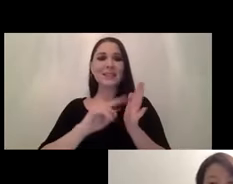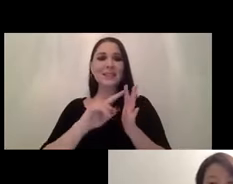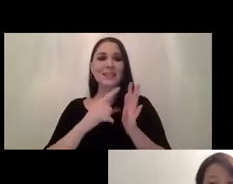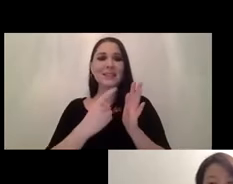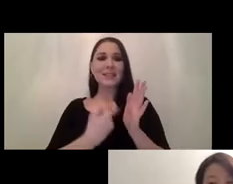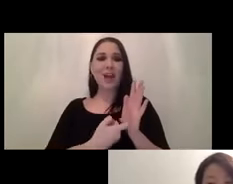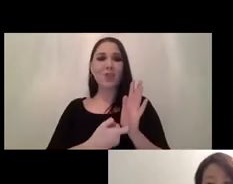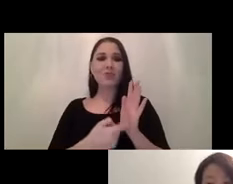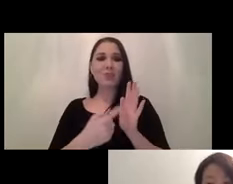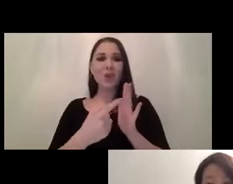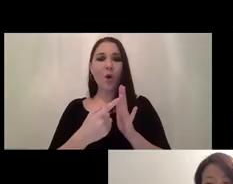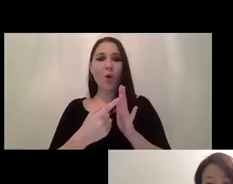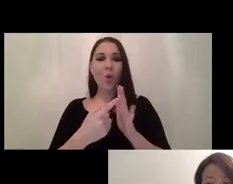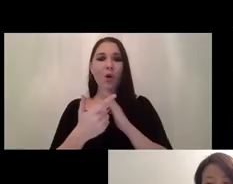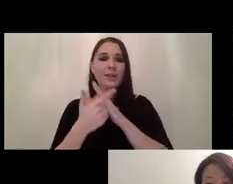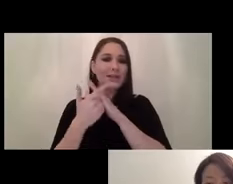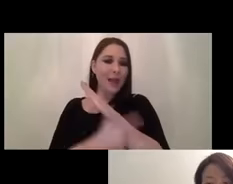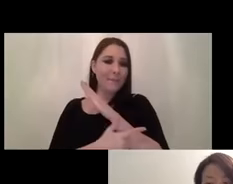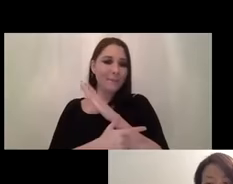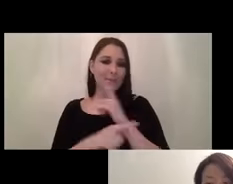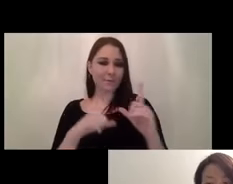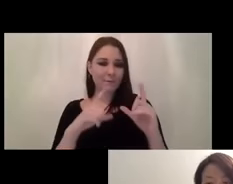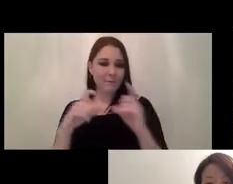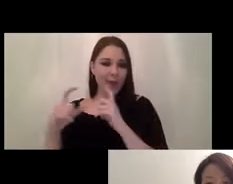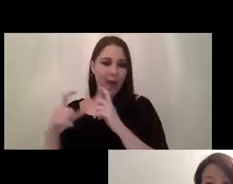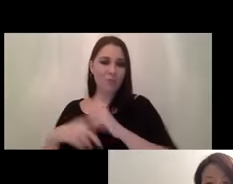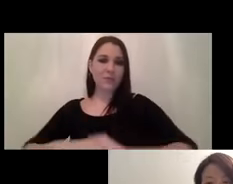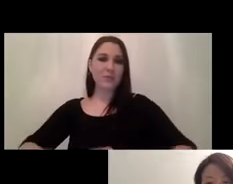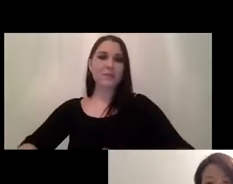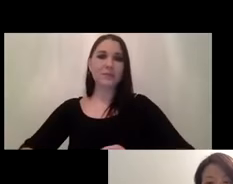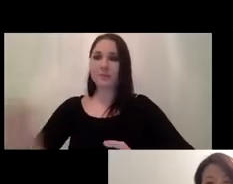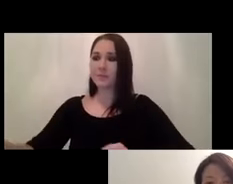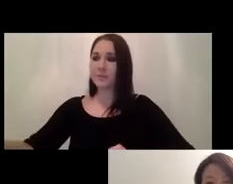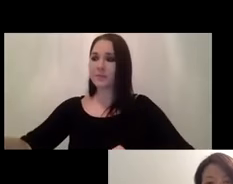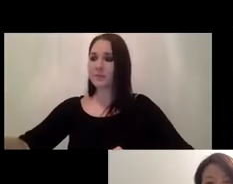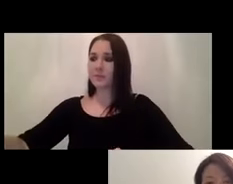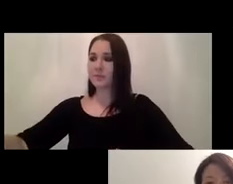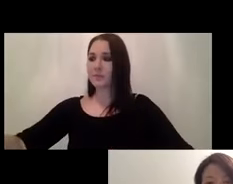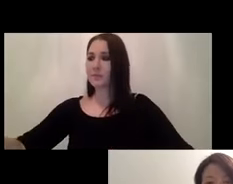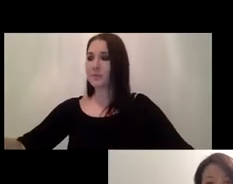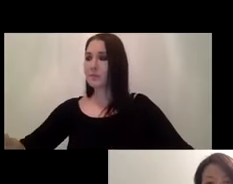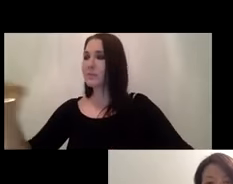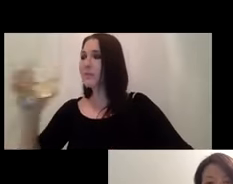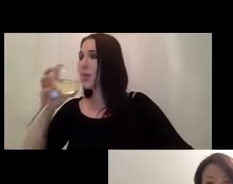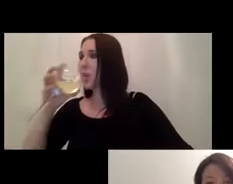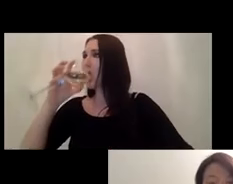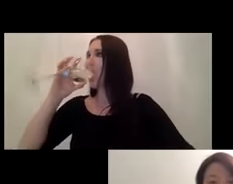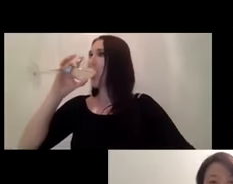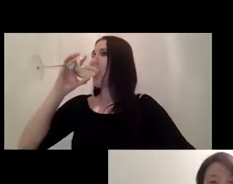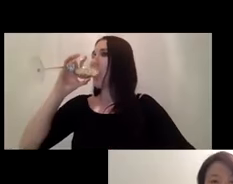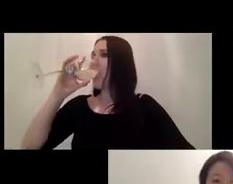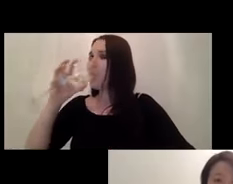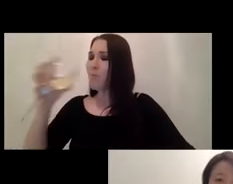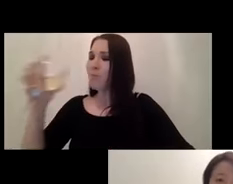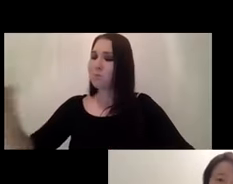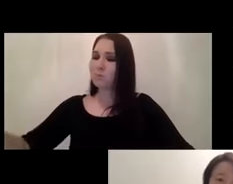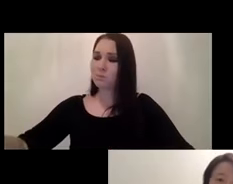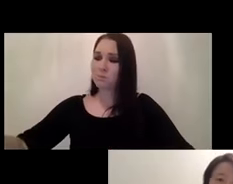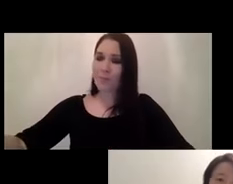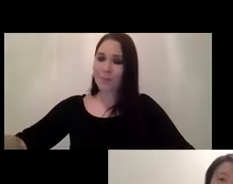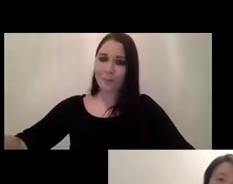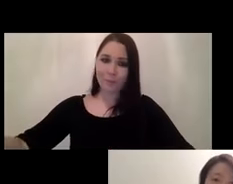cameras? For stereo or depth cameras? Yes. That's a really good question. It